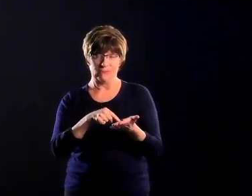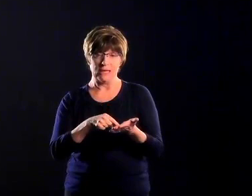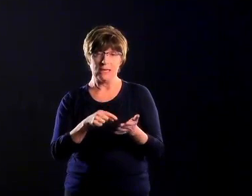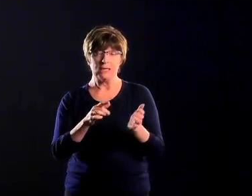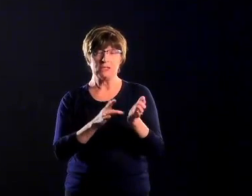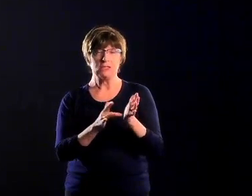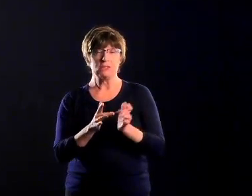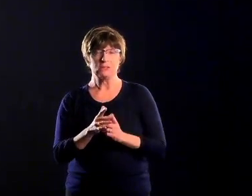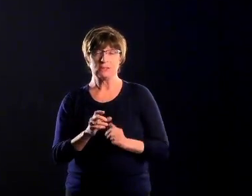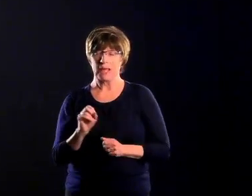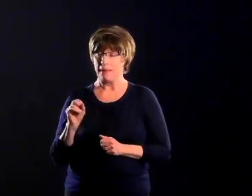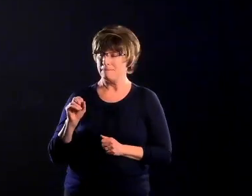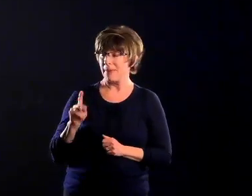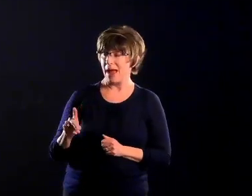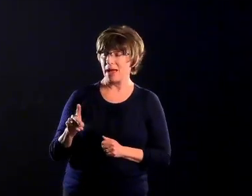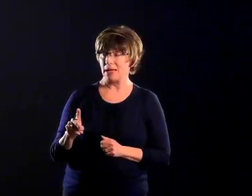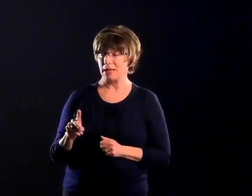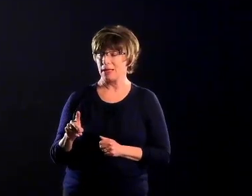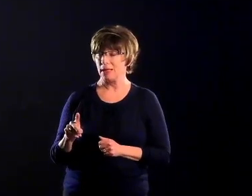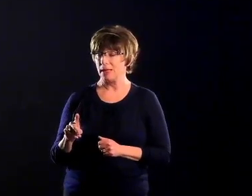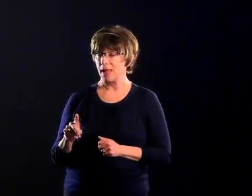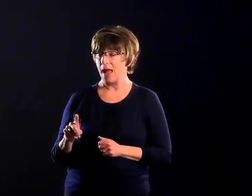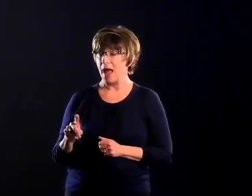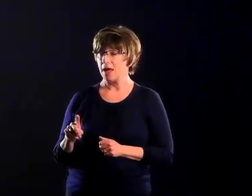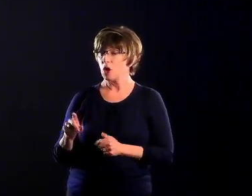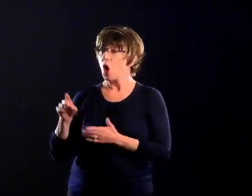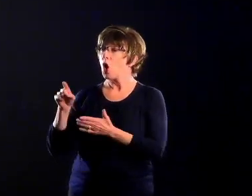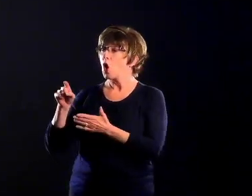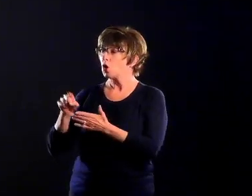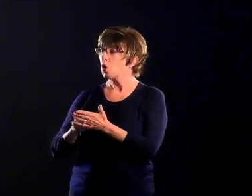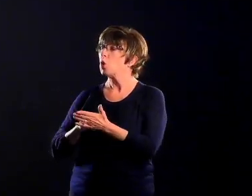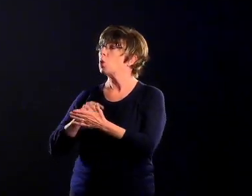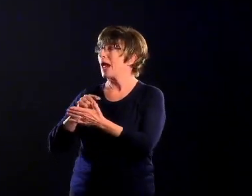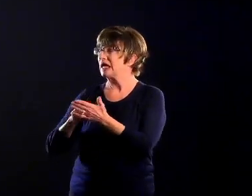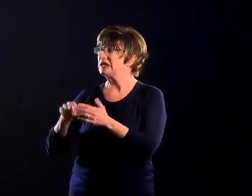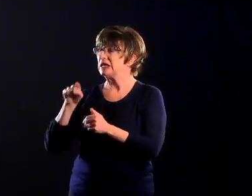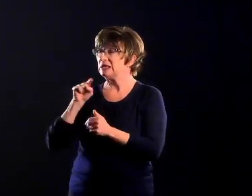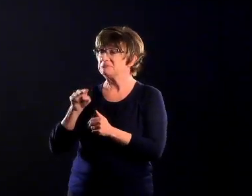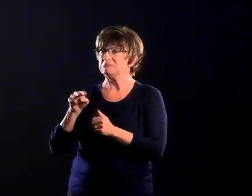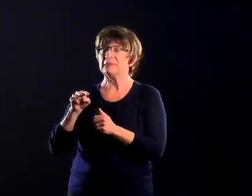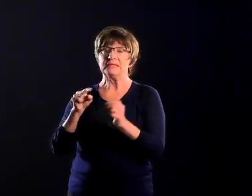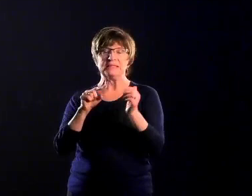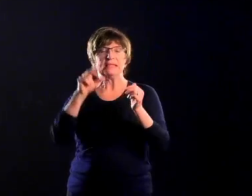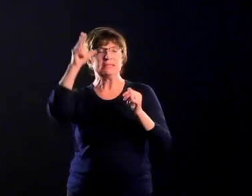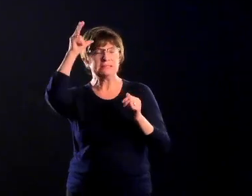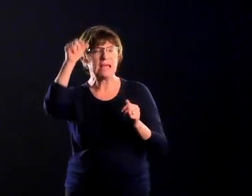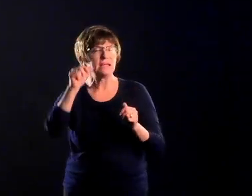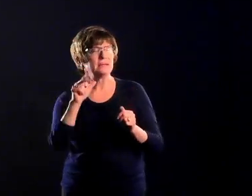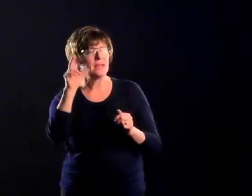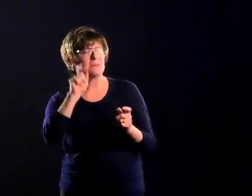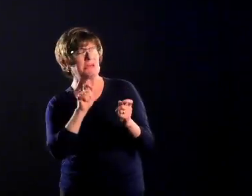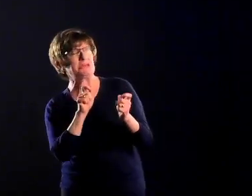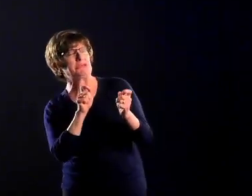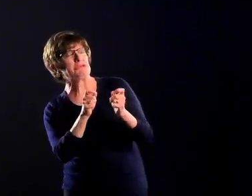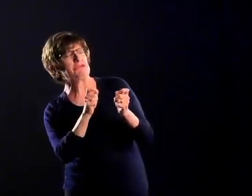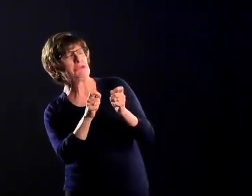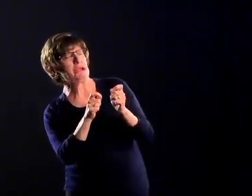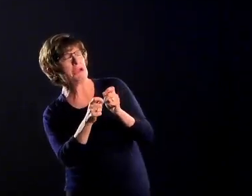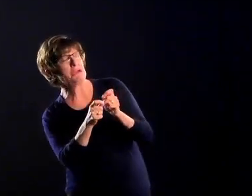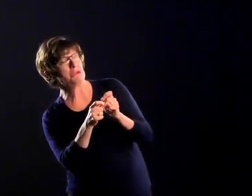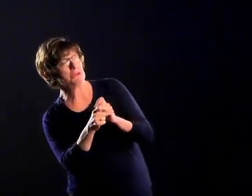back and then corrected him. The enemy will twist it to help his